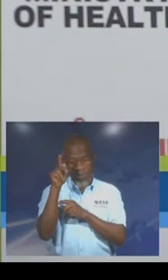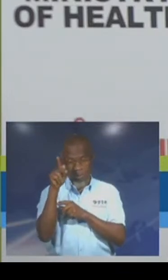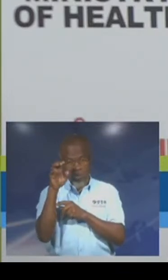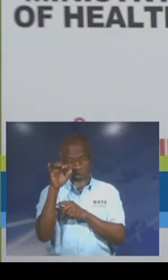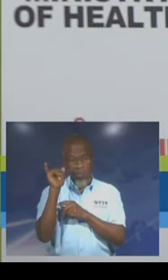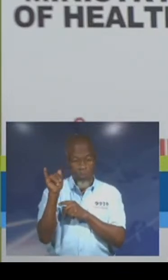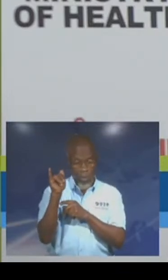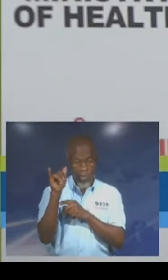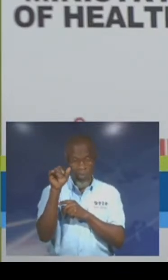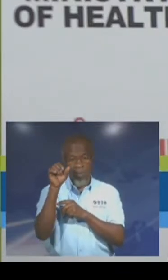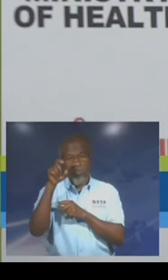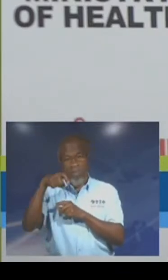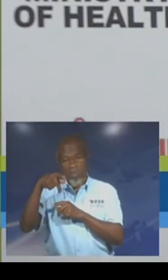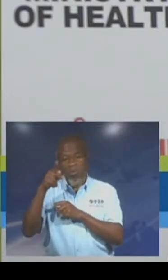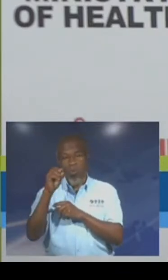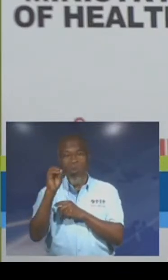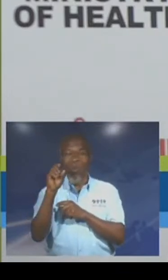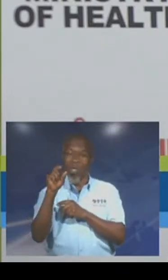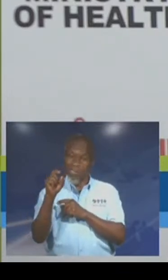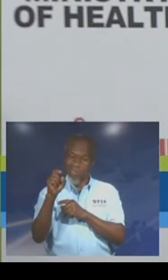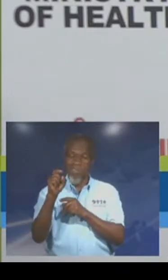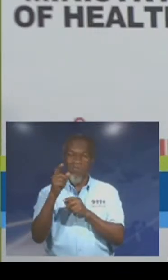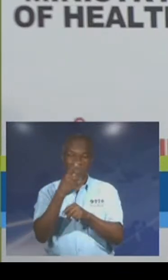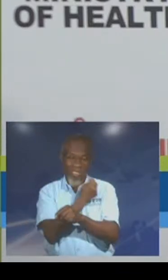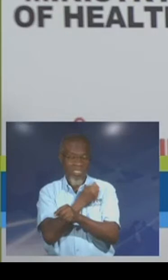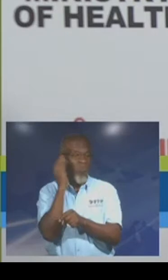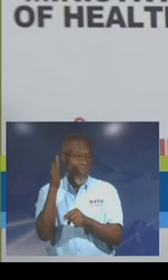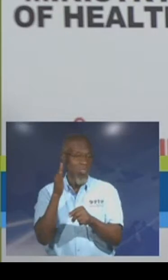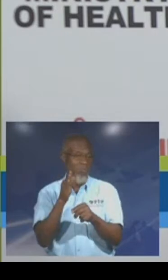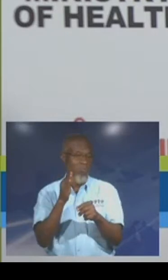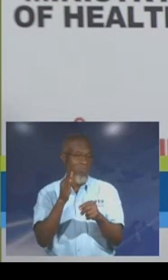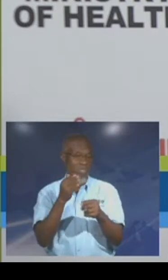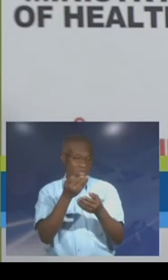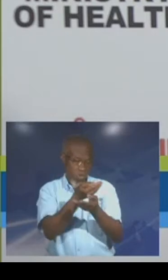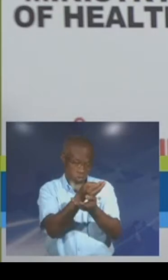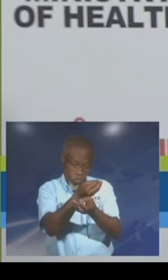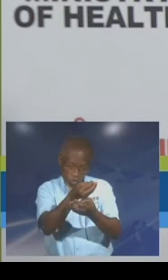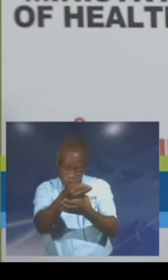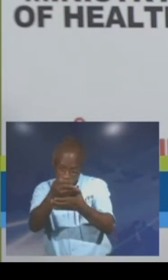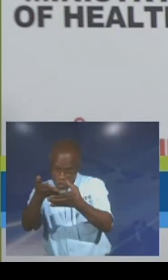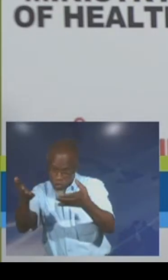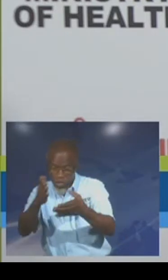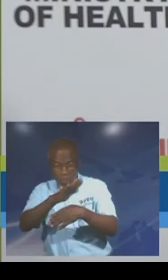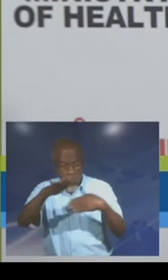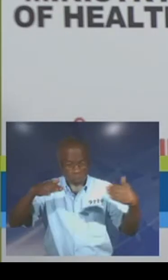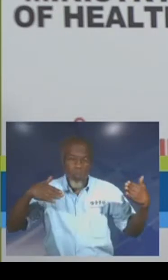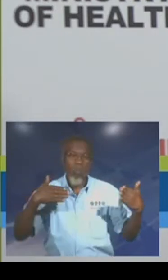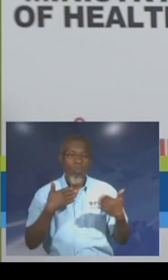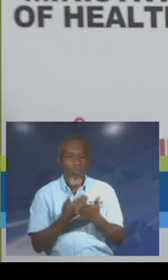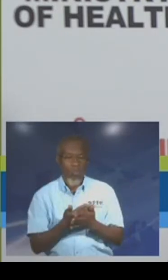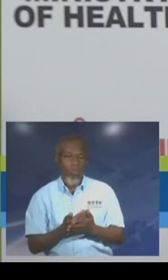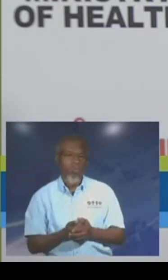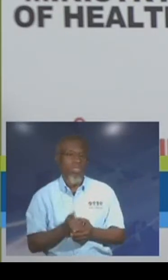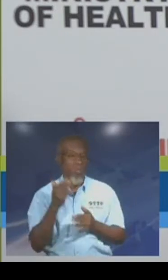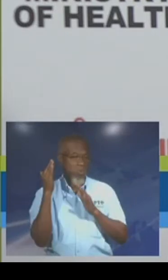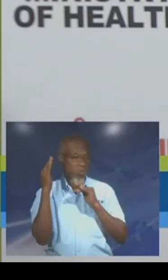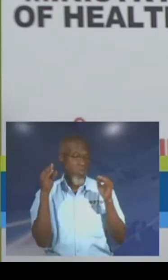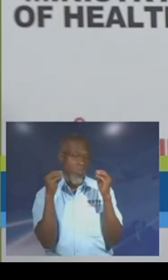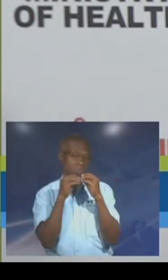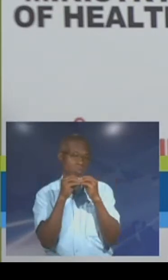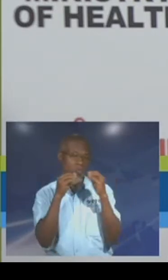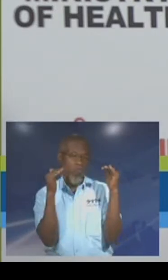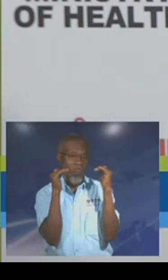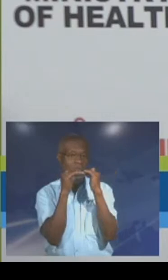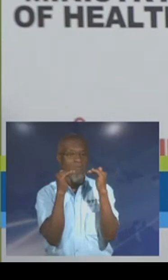size, but their risk profile and so on. So, Richard, thank you very much for raising a very important issue, and I hope I gave